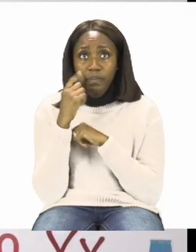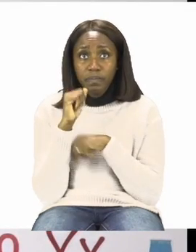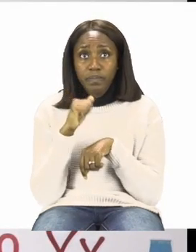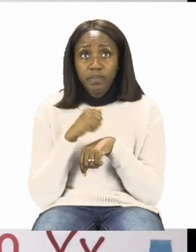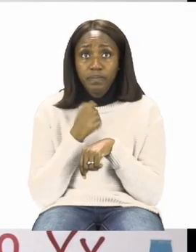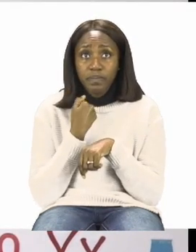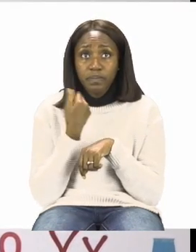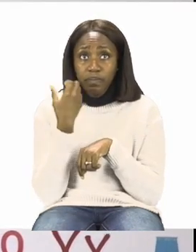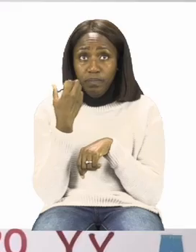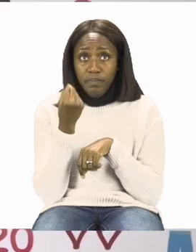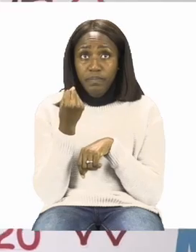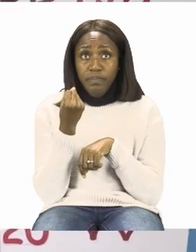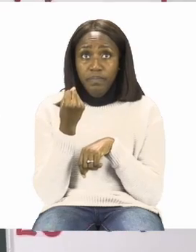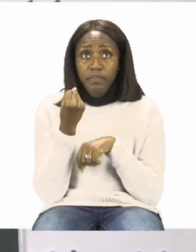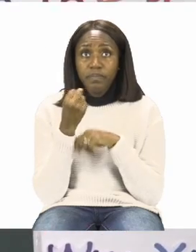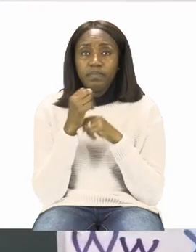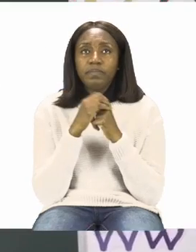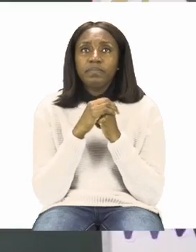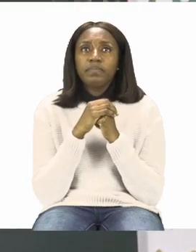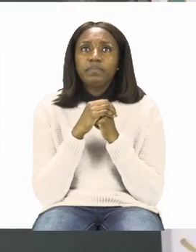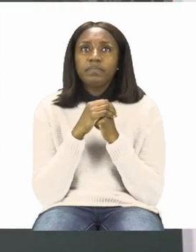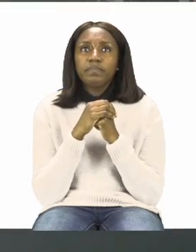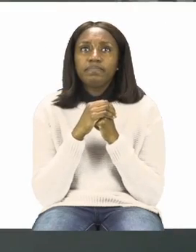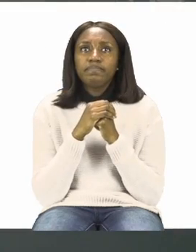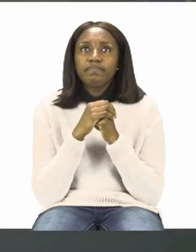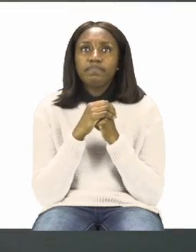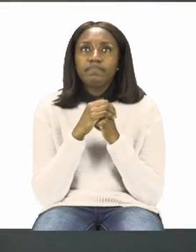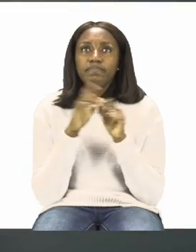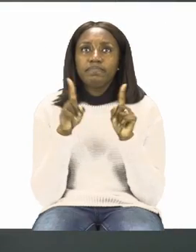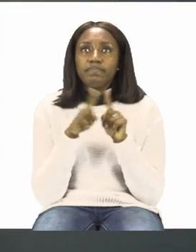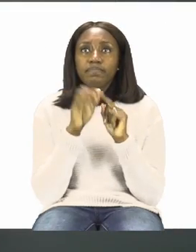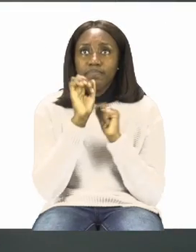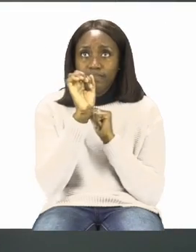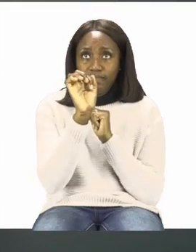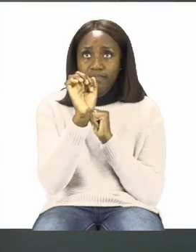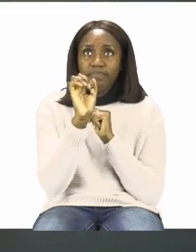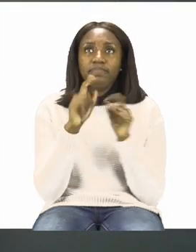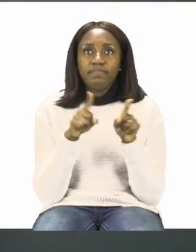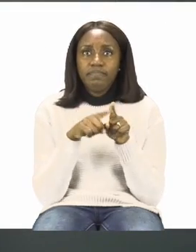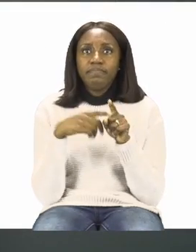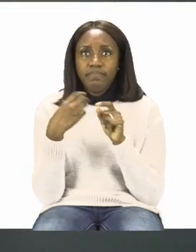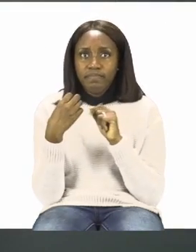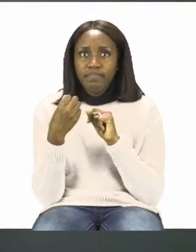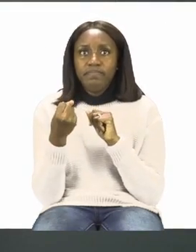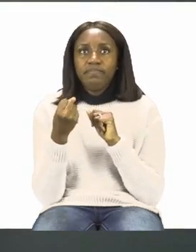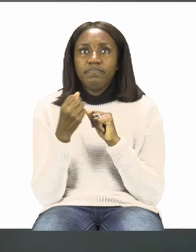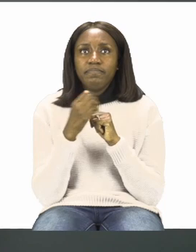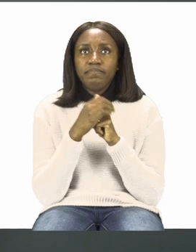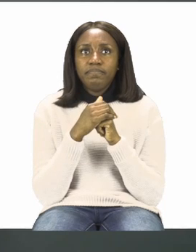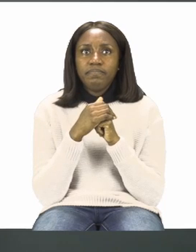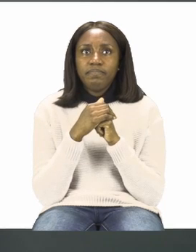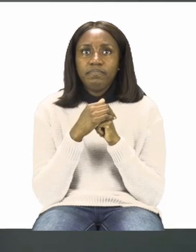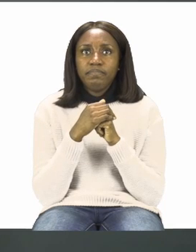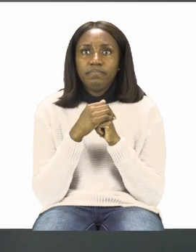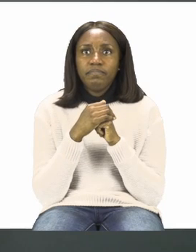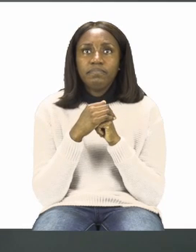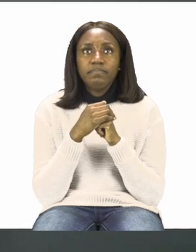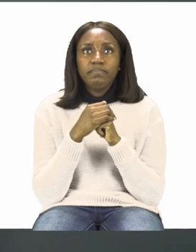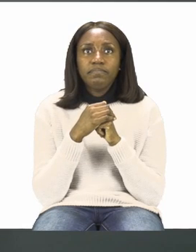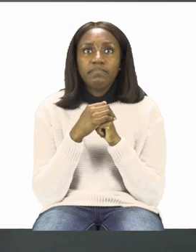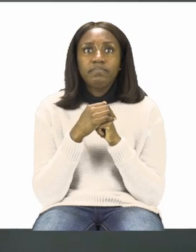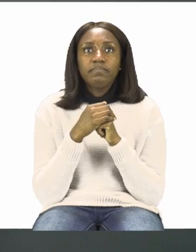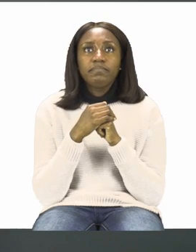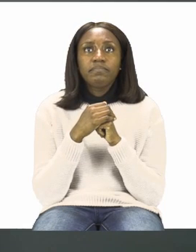desk, I also have the same pictures that you have. Can you see in my hand